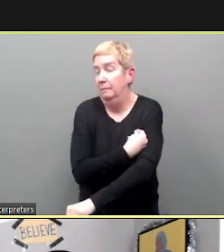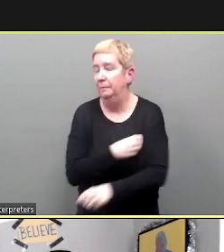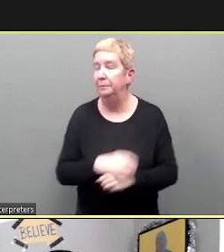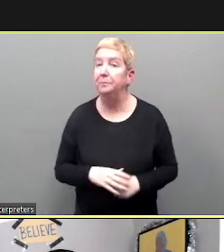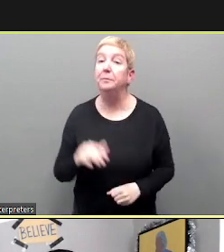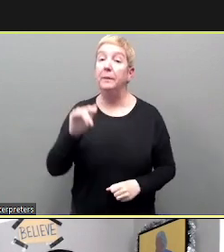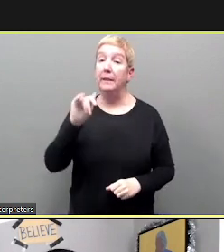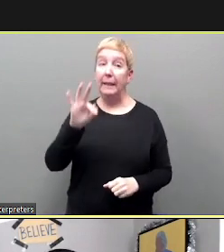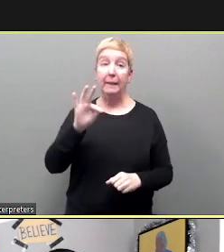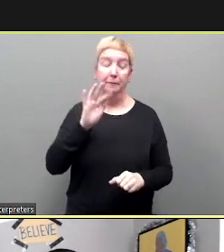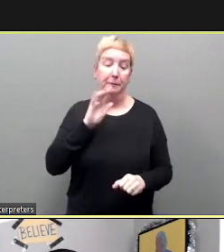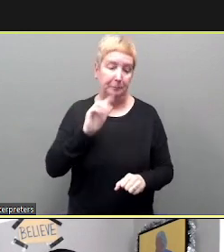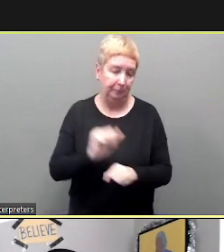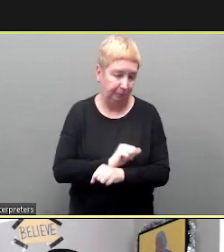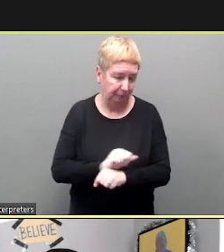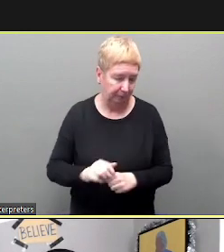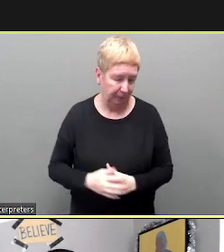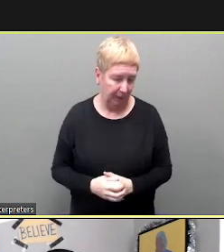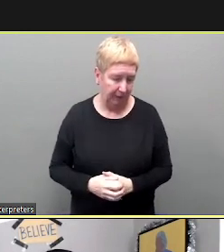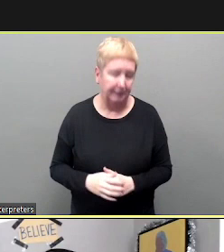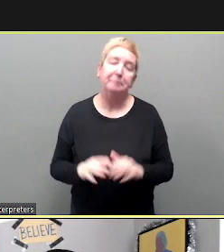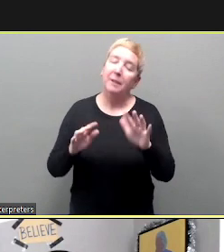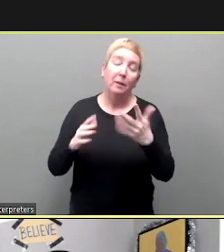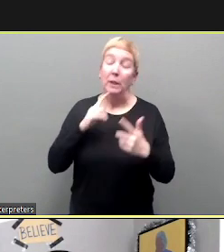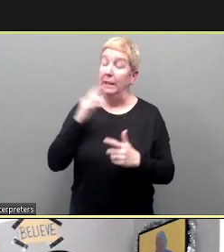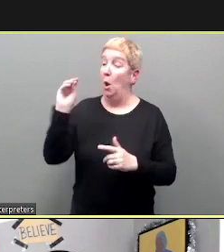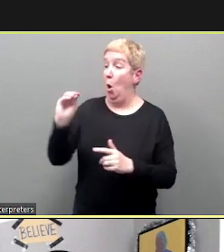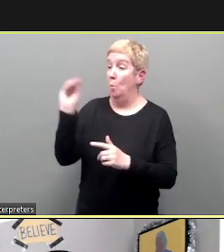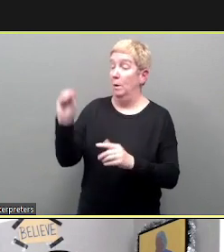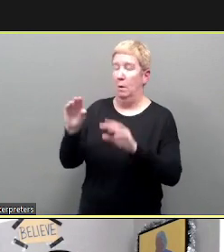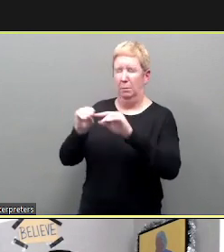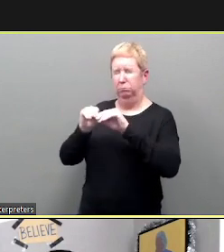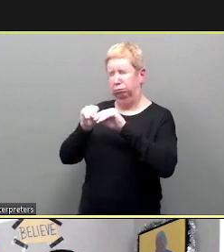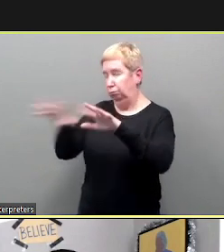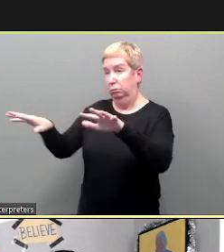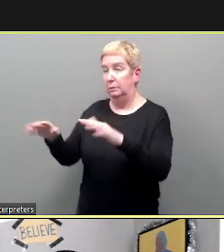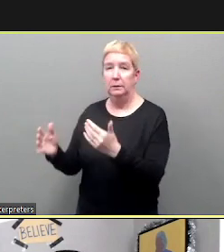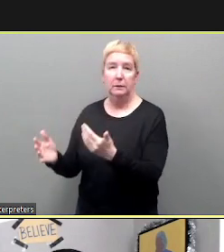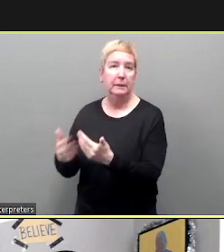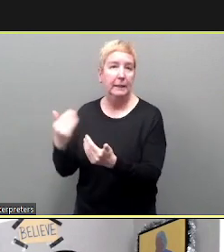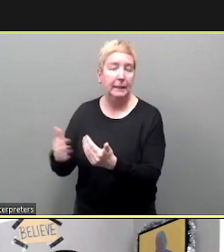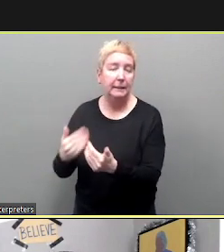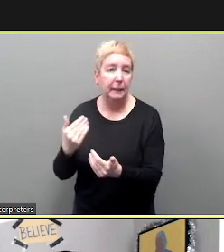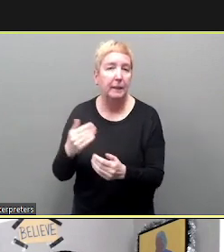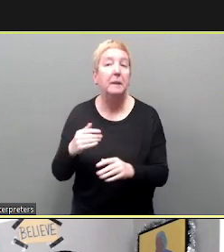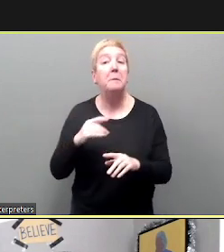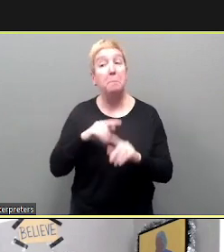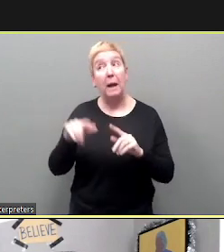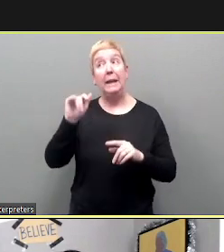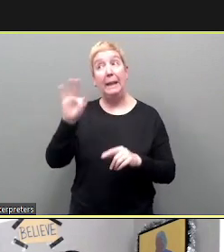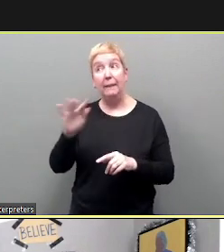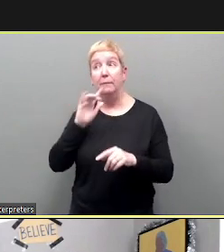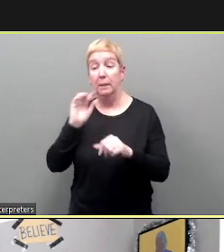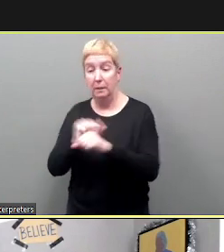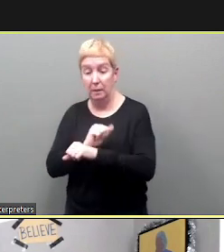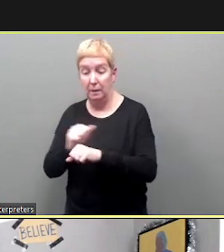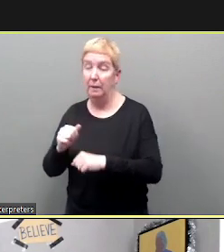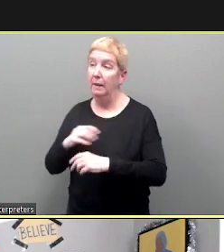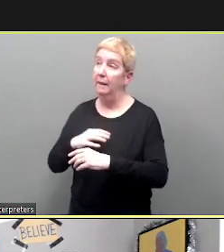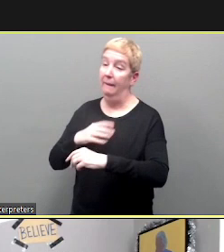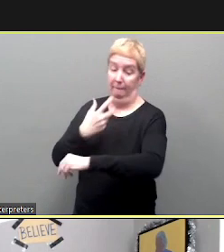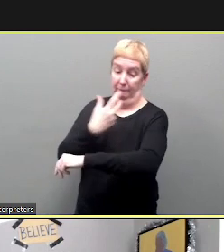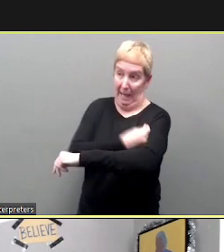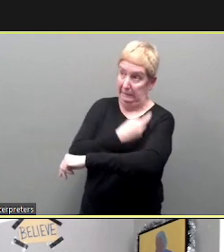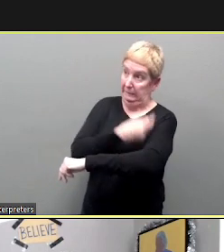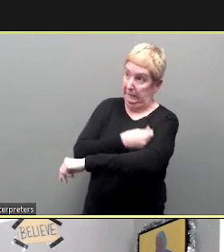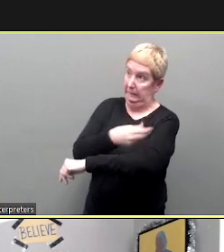are, it's so infectious, if we do get Omicron, well, it's going to be a much more milder disease, and our vaccines